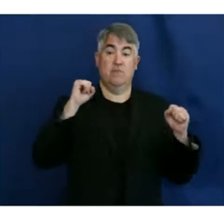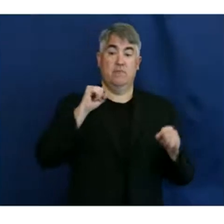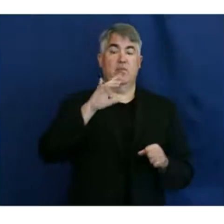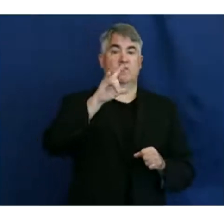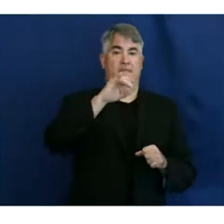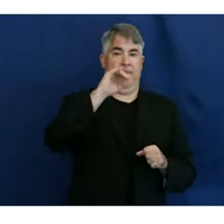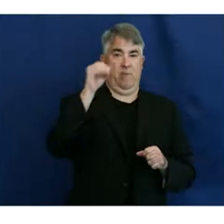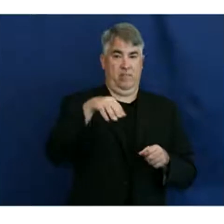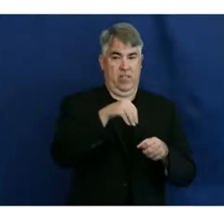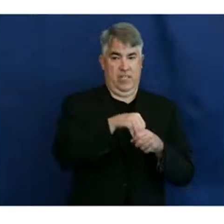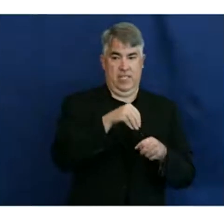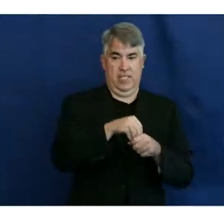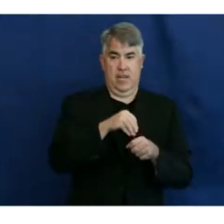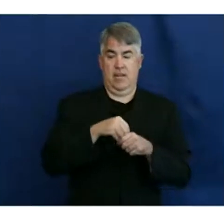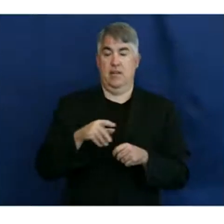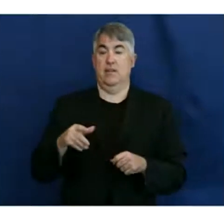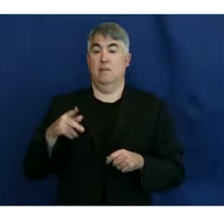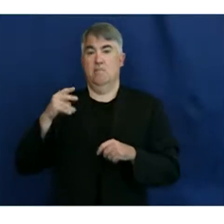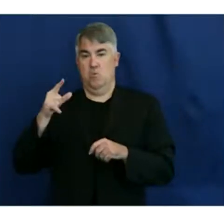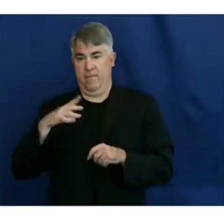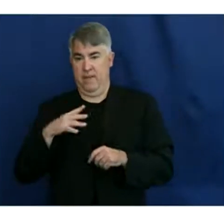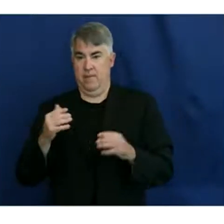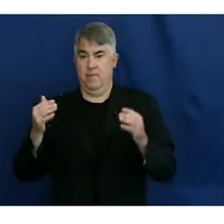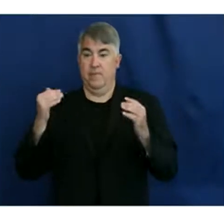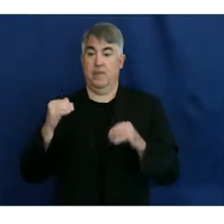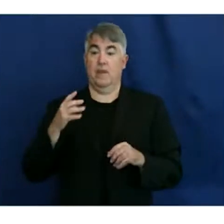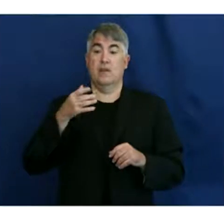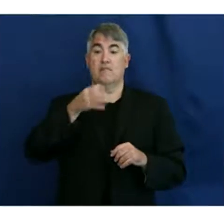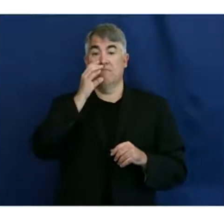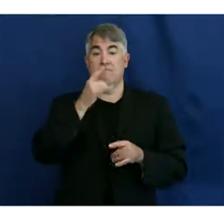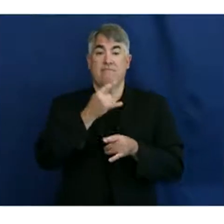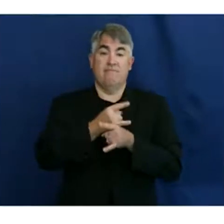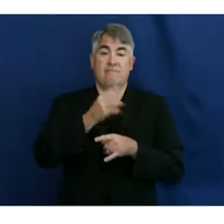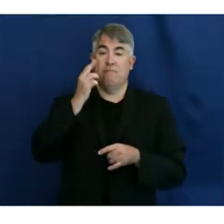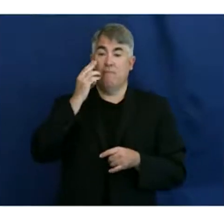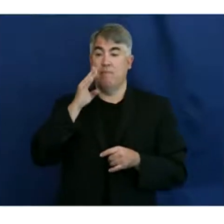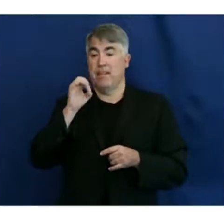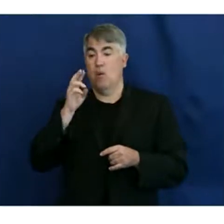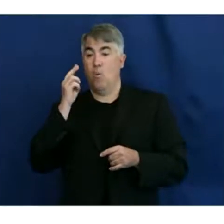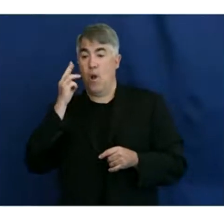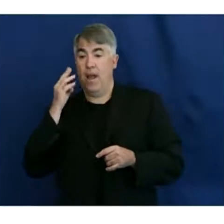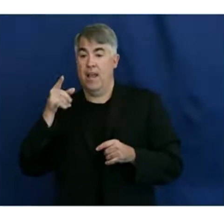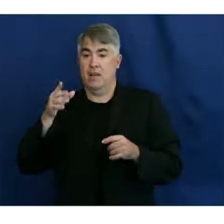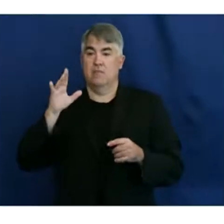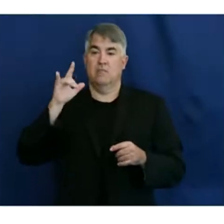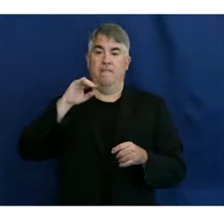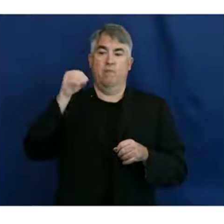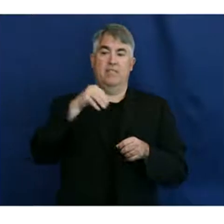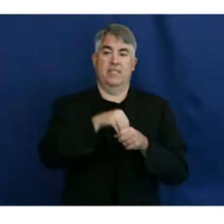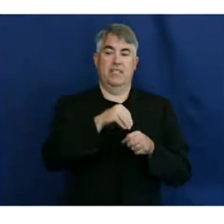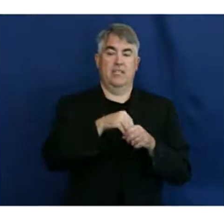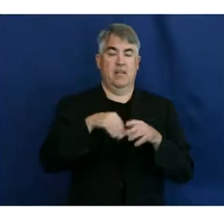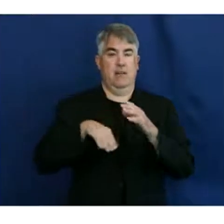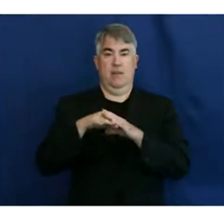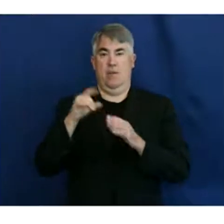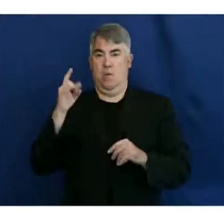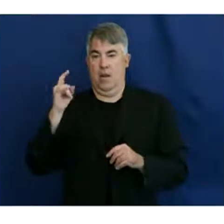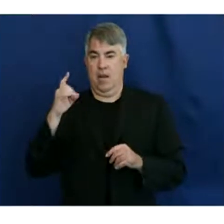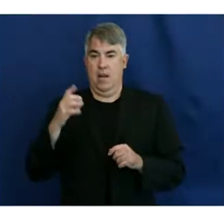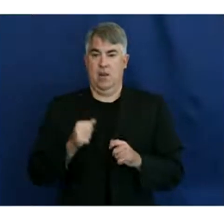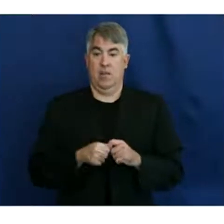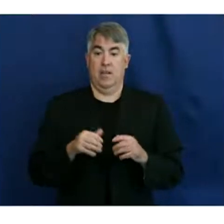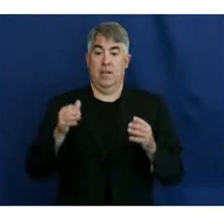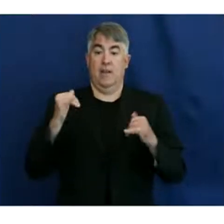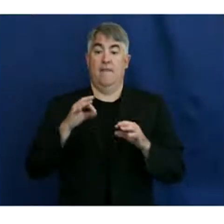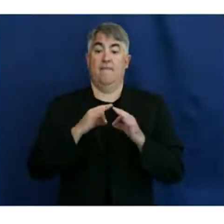indoor pools are fine to open. Breweries and wineries can go 25% indoor with a 100-person max. Family entertainment